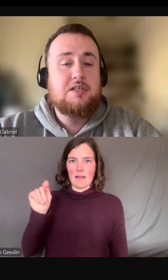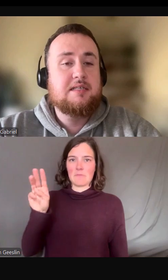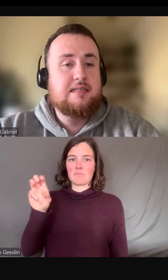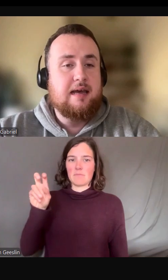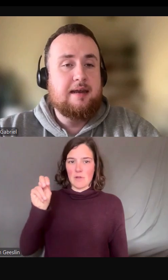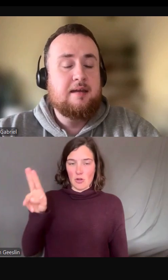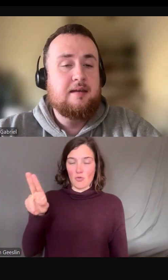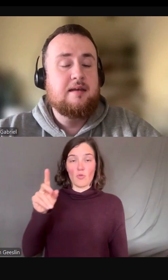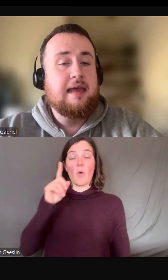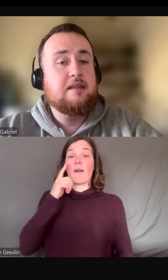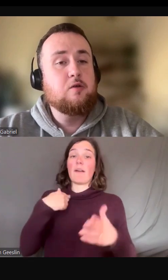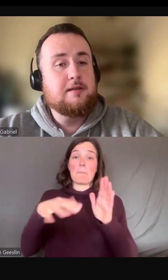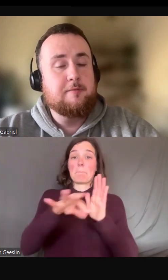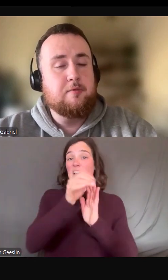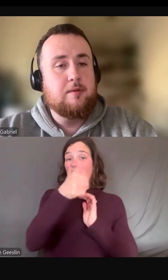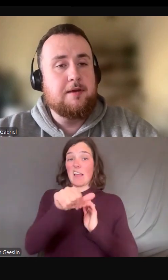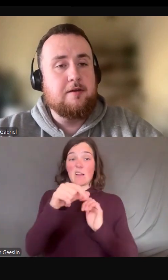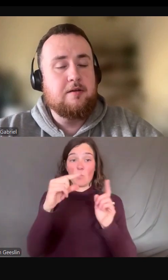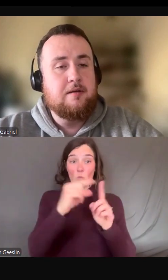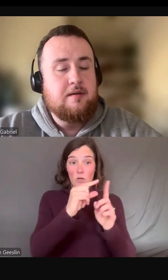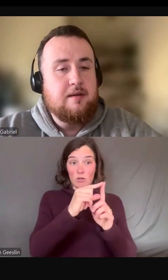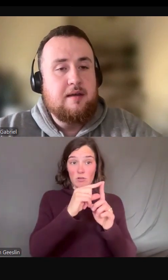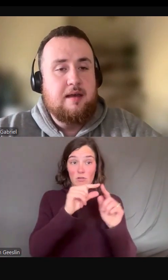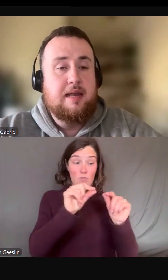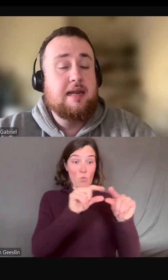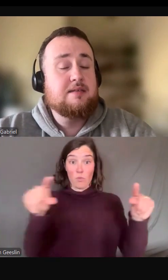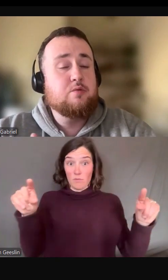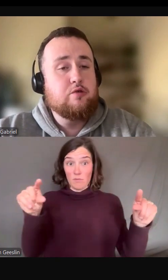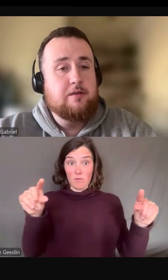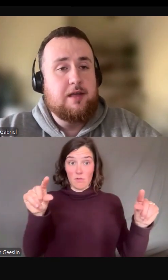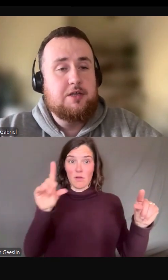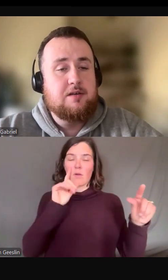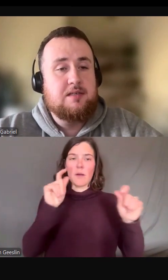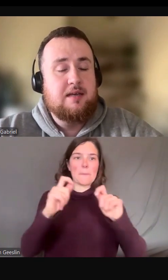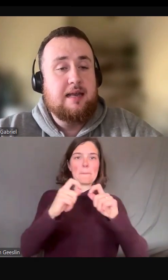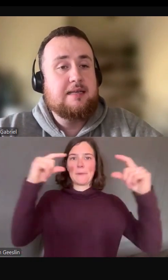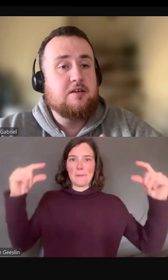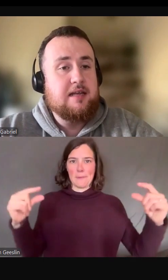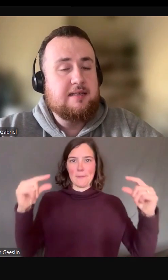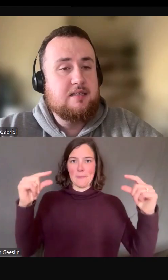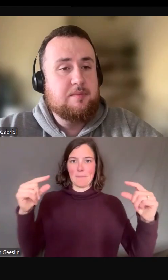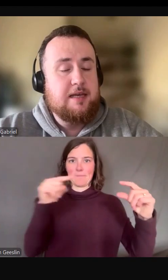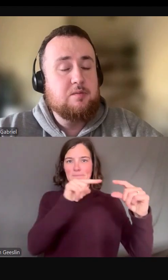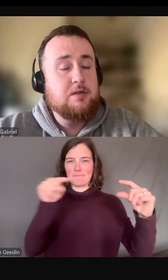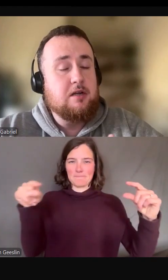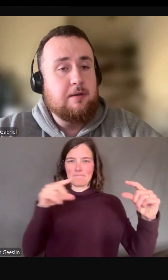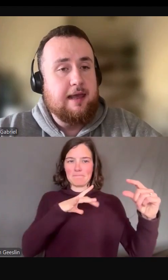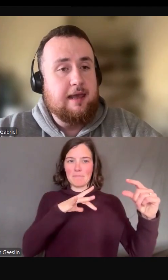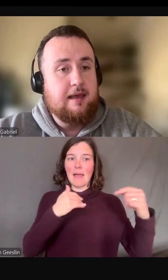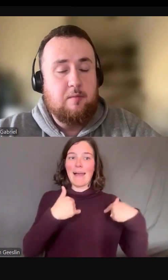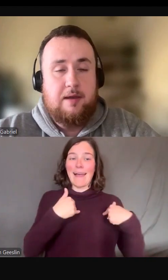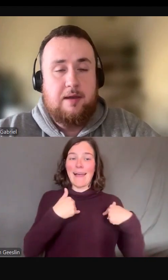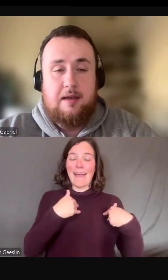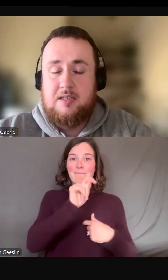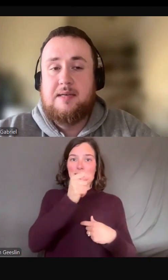such as this line, a tooltip will appear. And it has some great features. It has our text-to-speech, which I'll play, and we can customize this